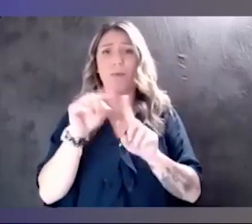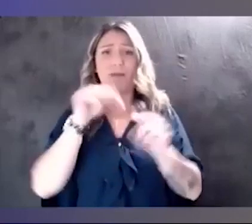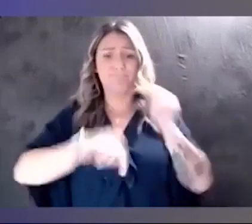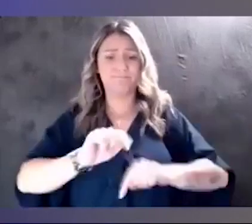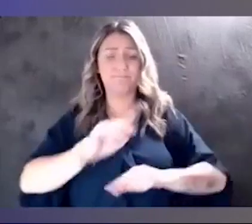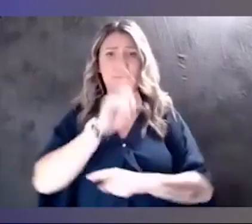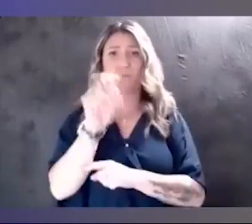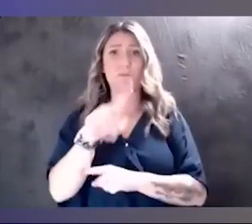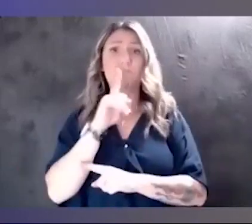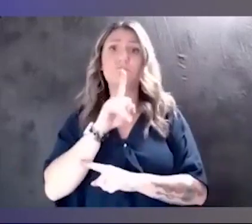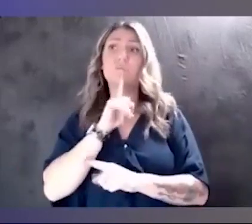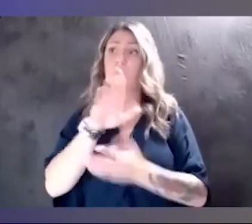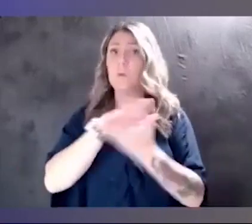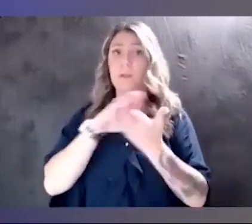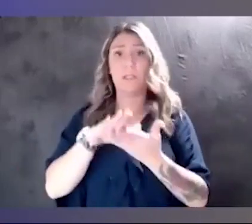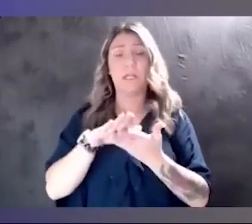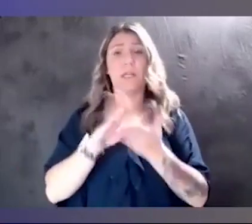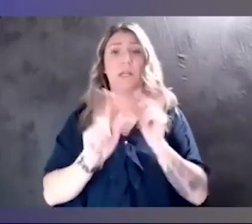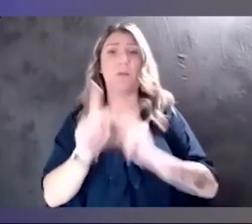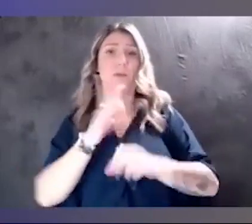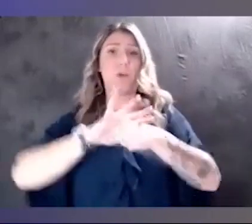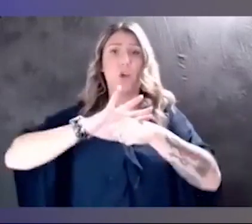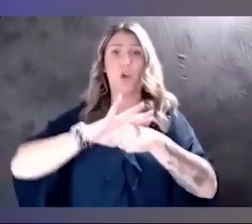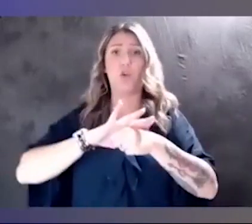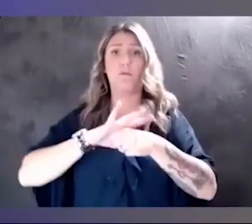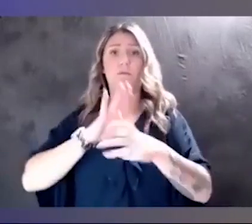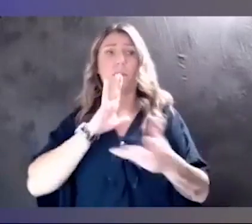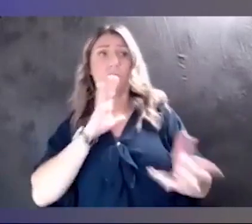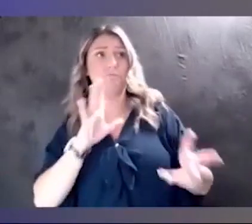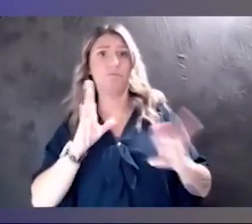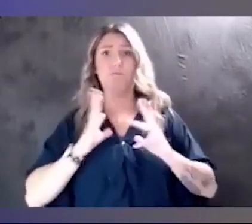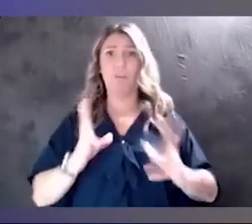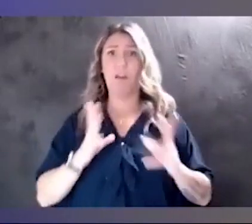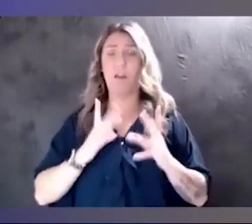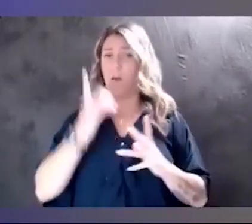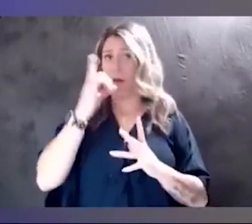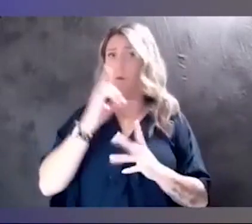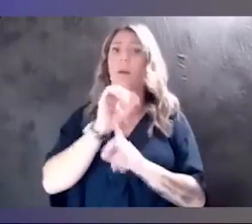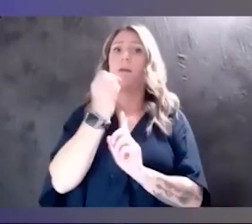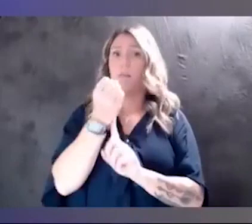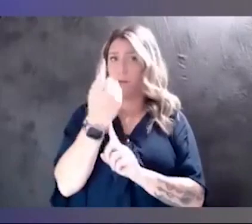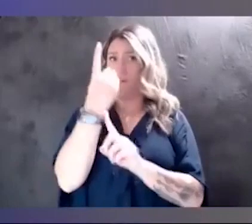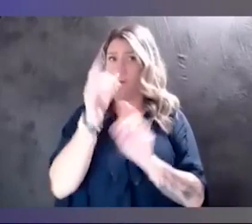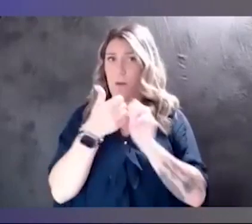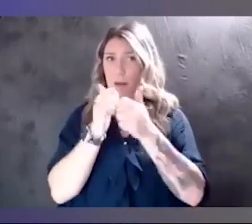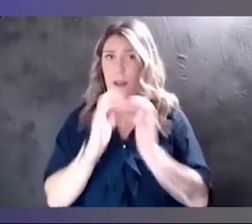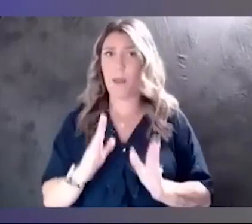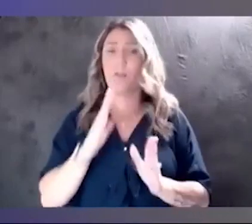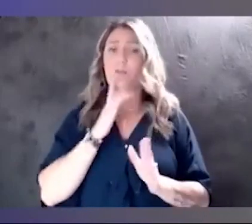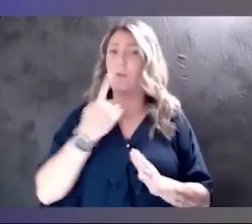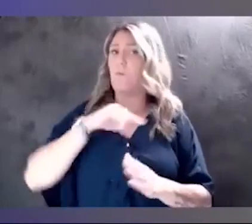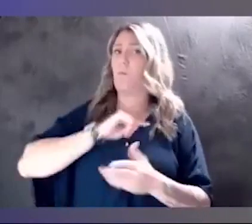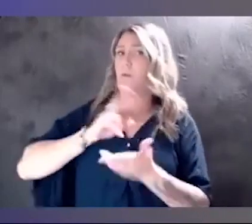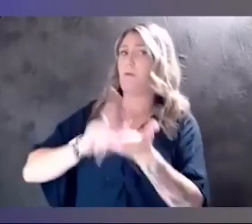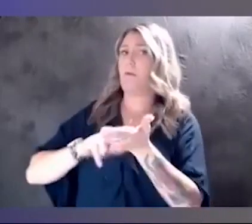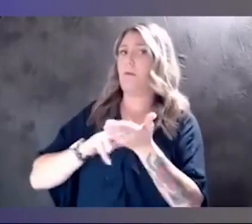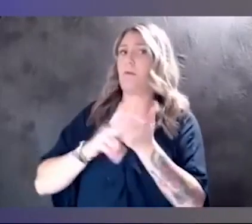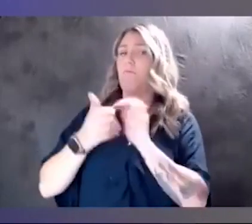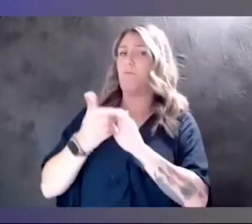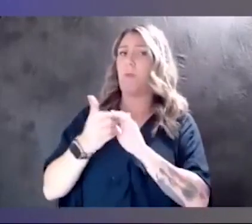nice. People have gotten COVID, they've cleared. Yes, we had a case, one of our athletes at one of the schools we contract with, that had the